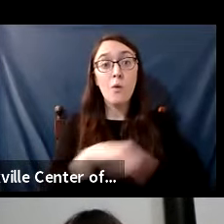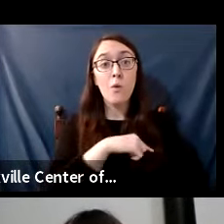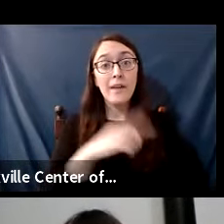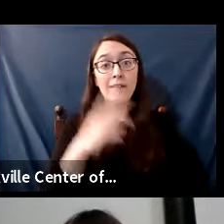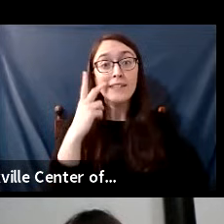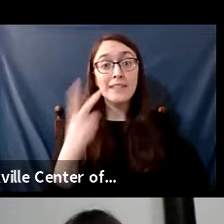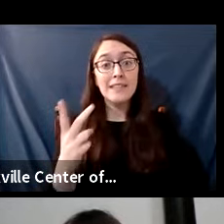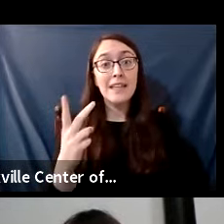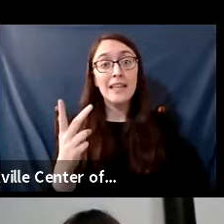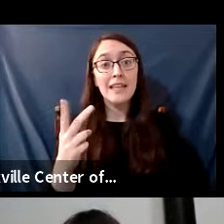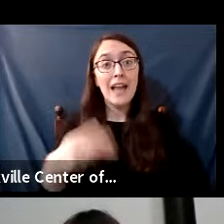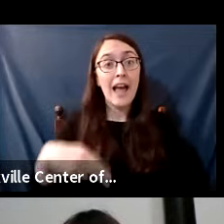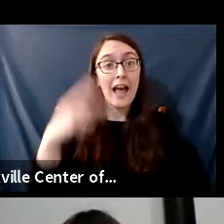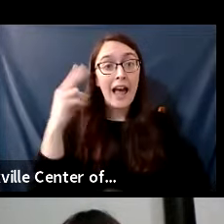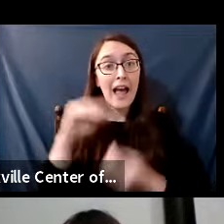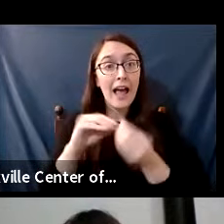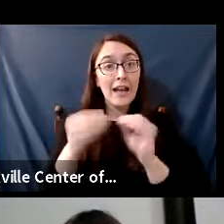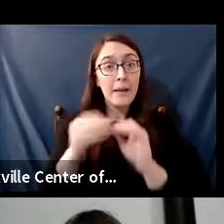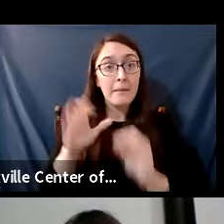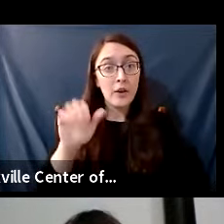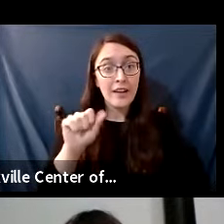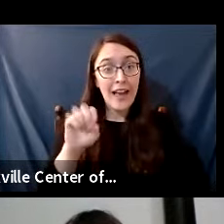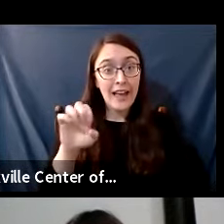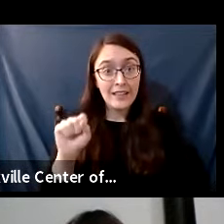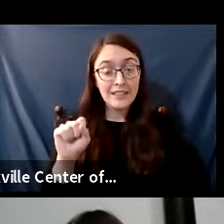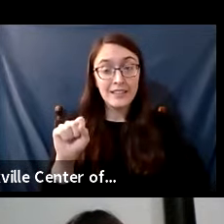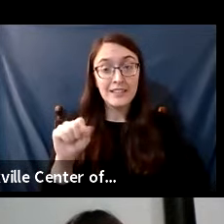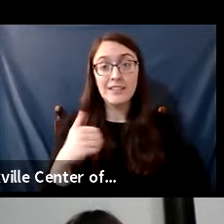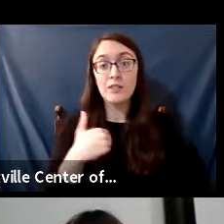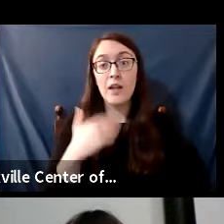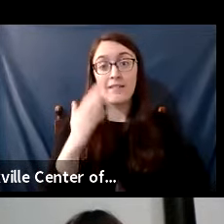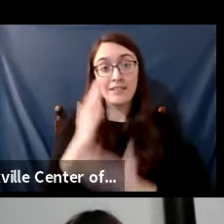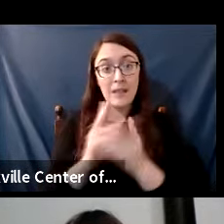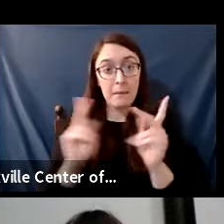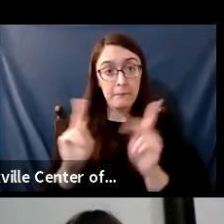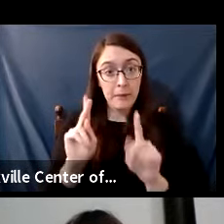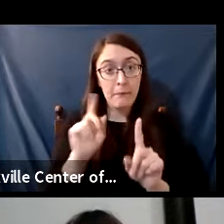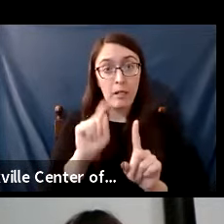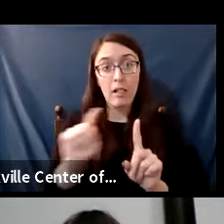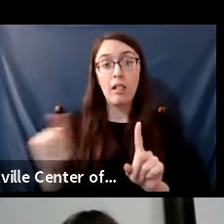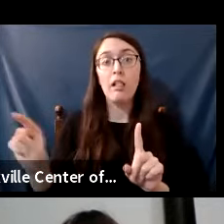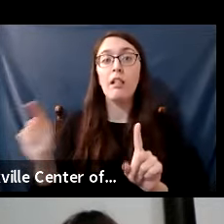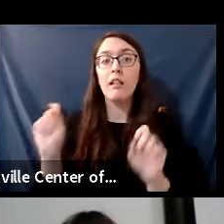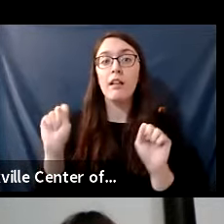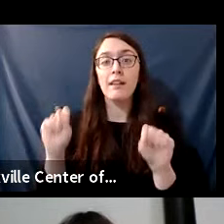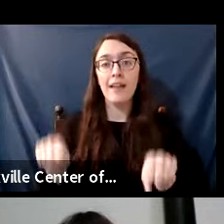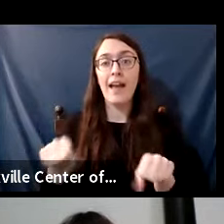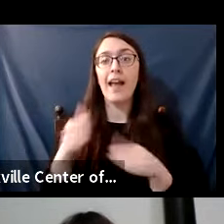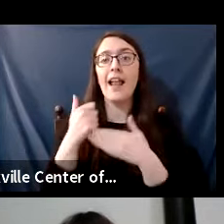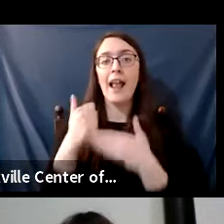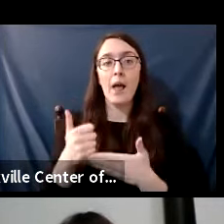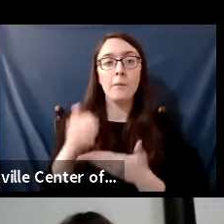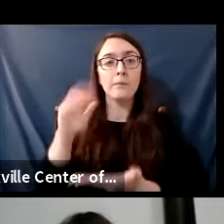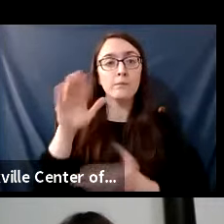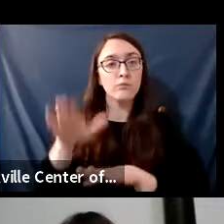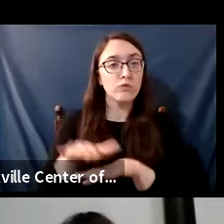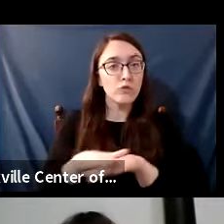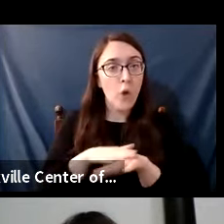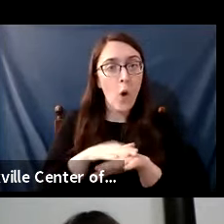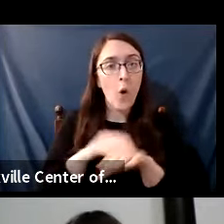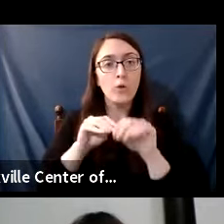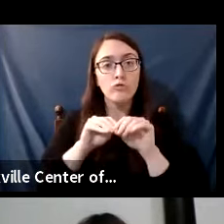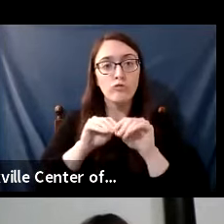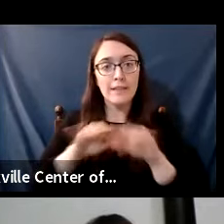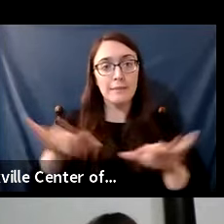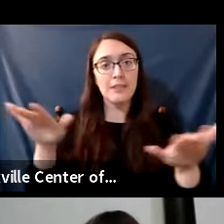high number of cases. So we have some people who have some immunity, which can help to slow transmission as well. We certainly